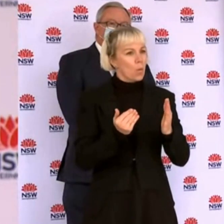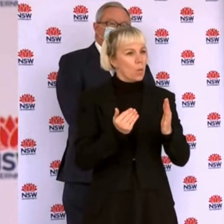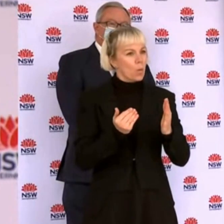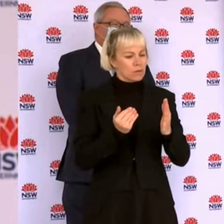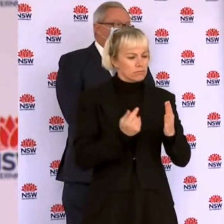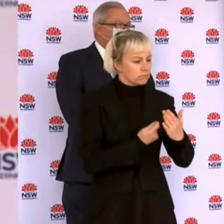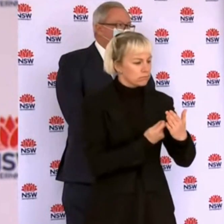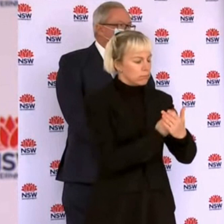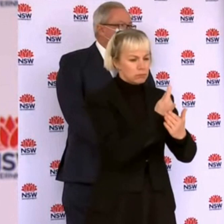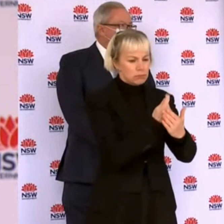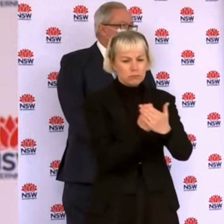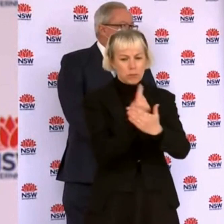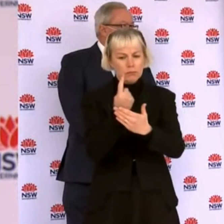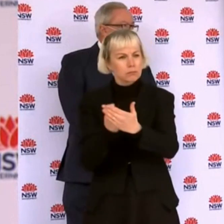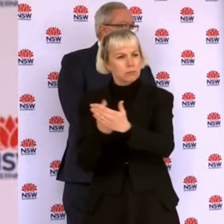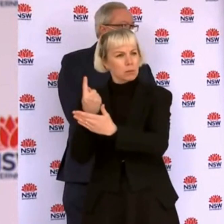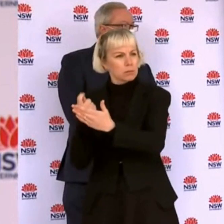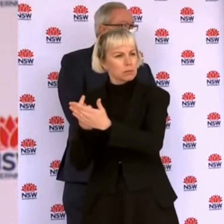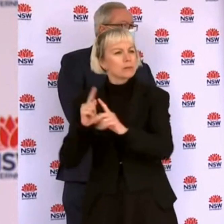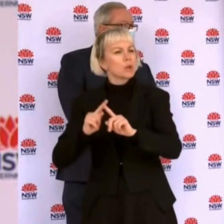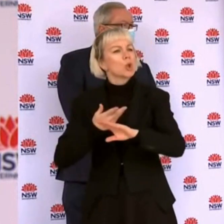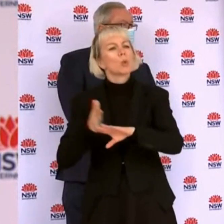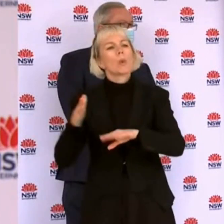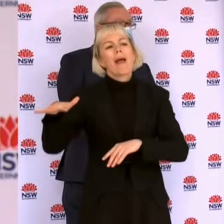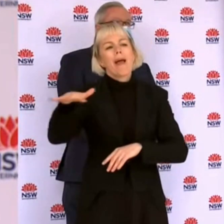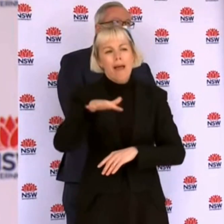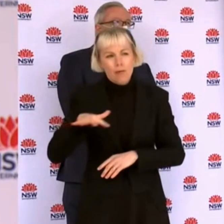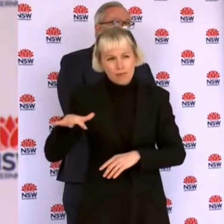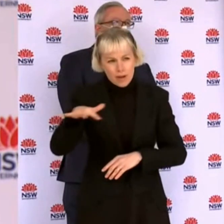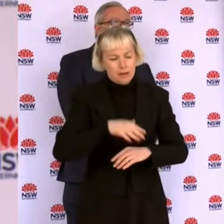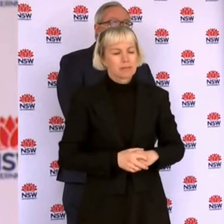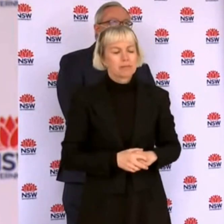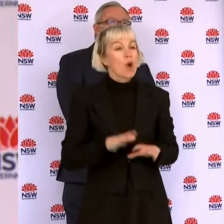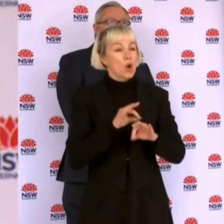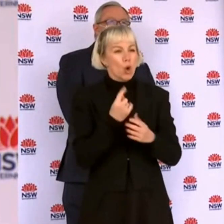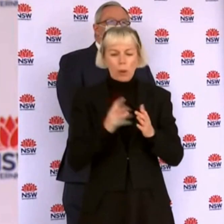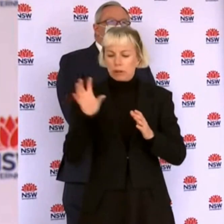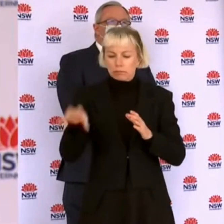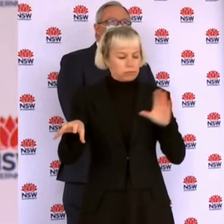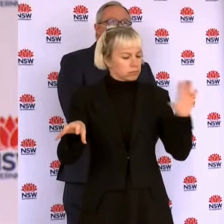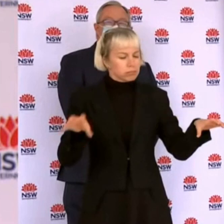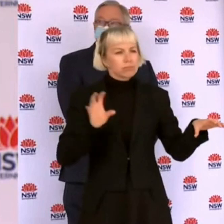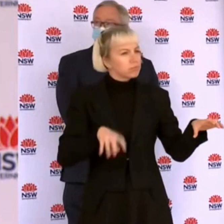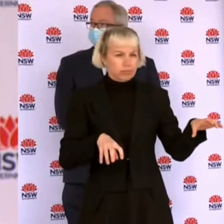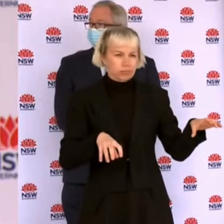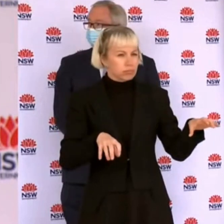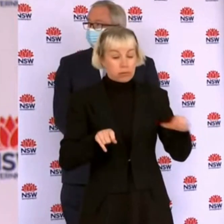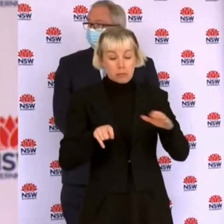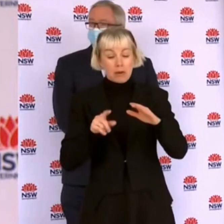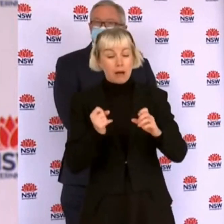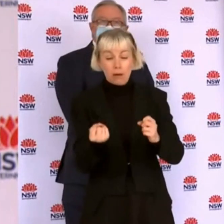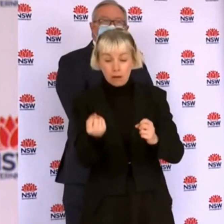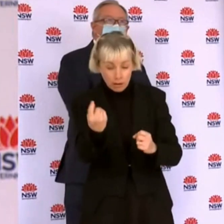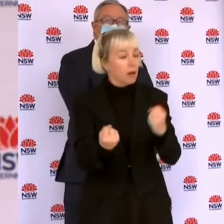overnight, some cases that are popping up in other geographical areas. So I think it's really important that every time we leave our